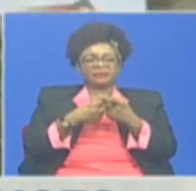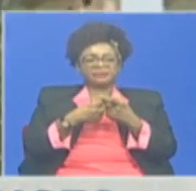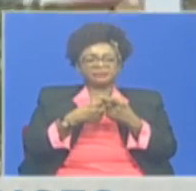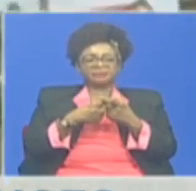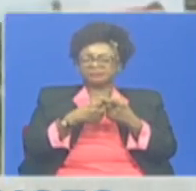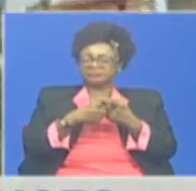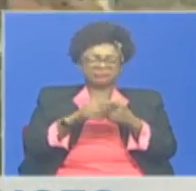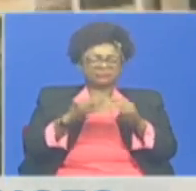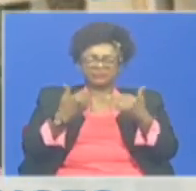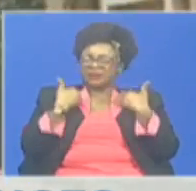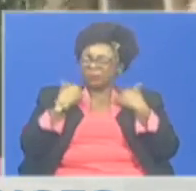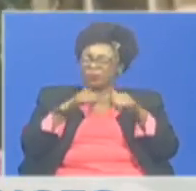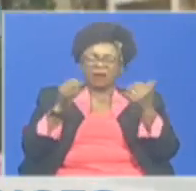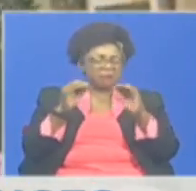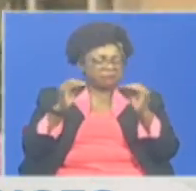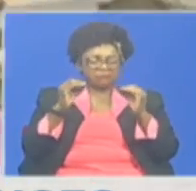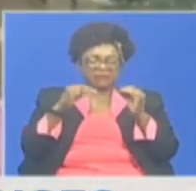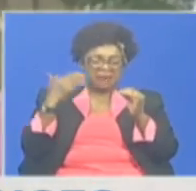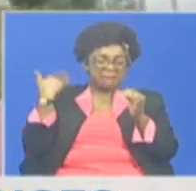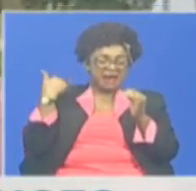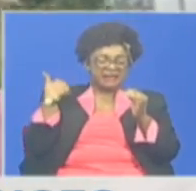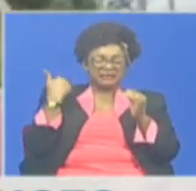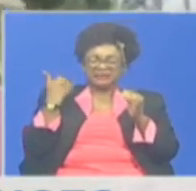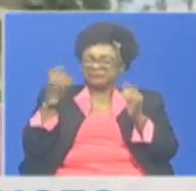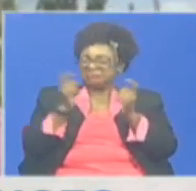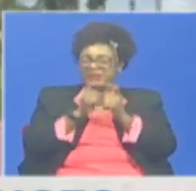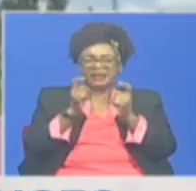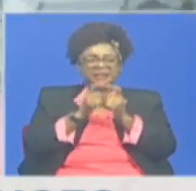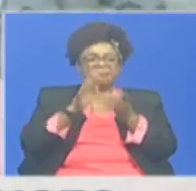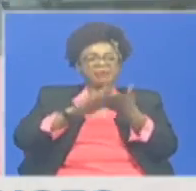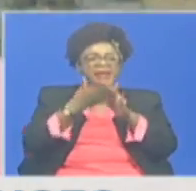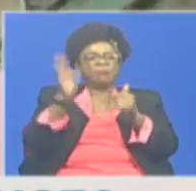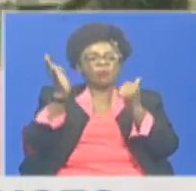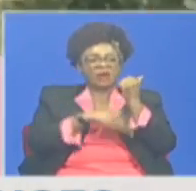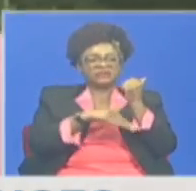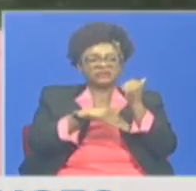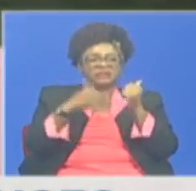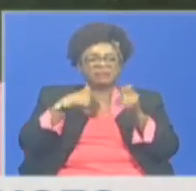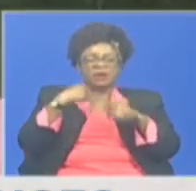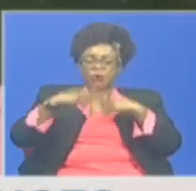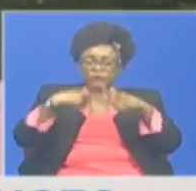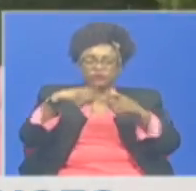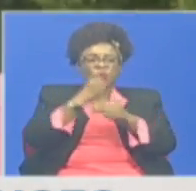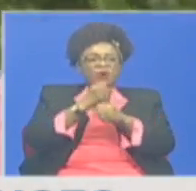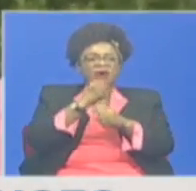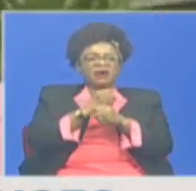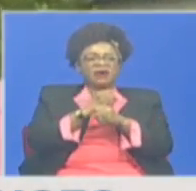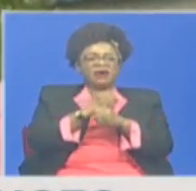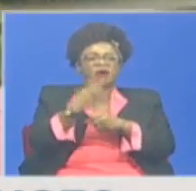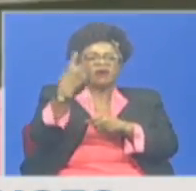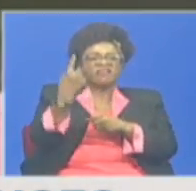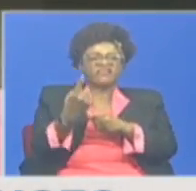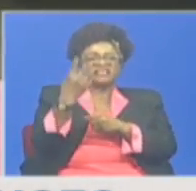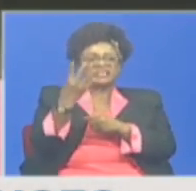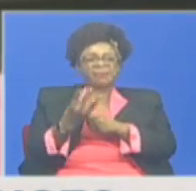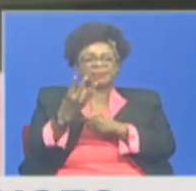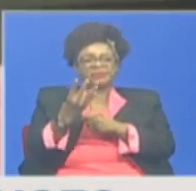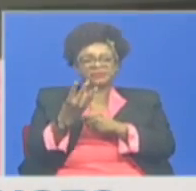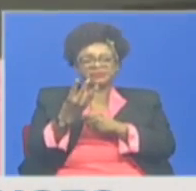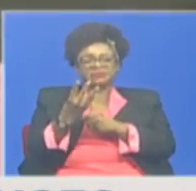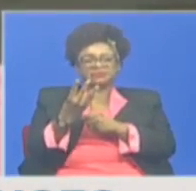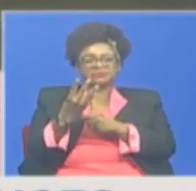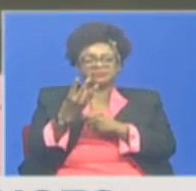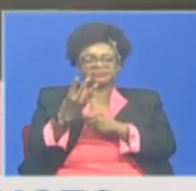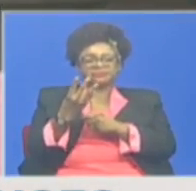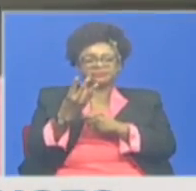my back was in pain. It got worse when I was still working. I remember on the 1st of April, April Fool's